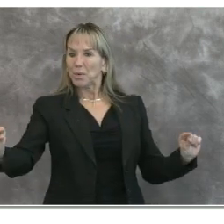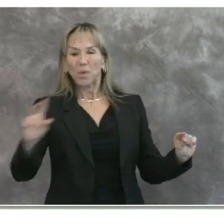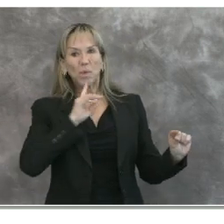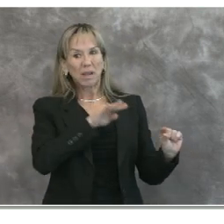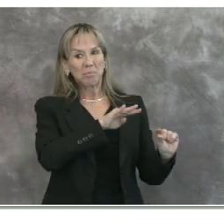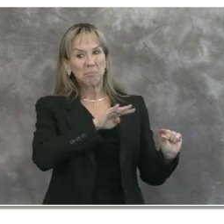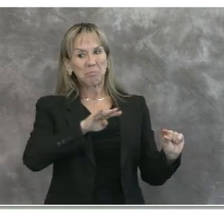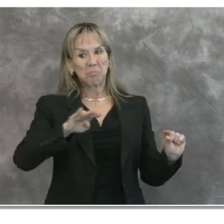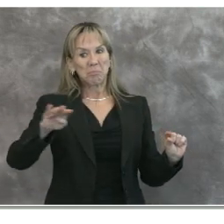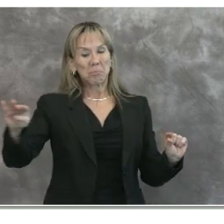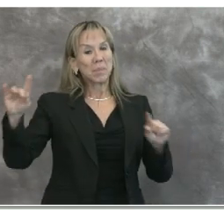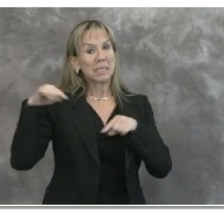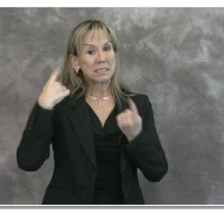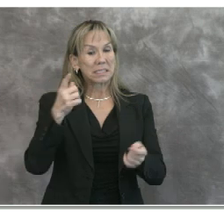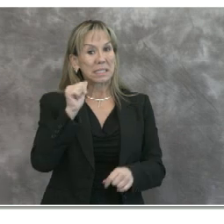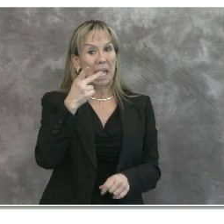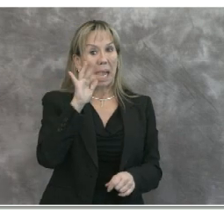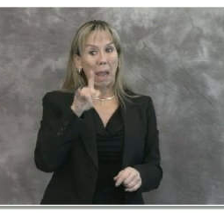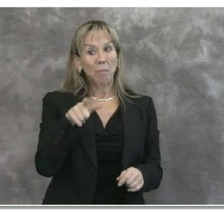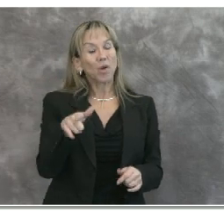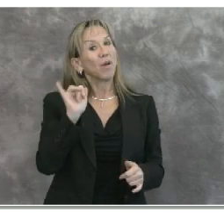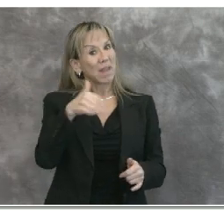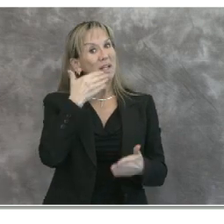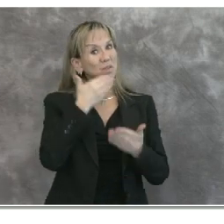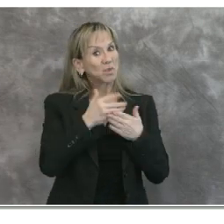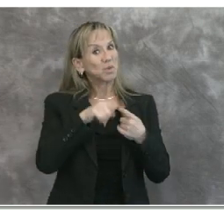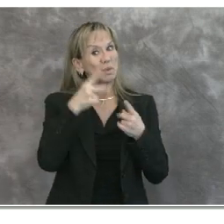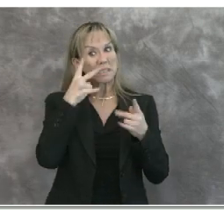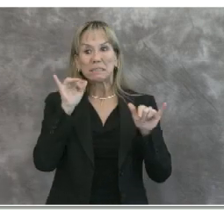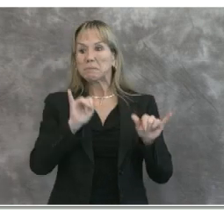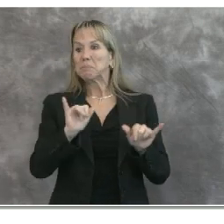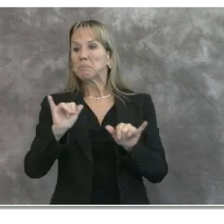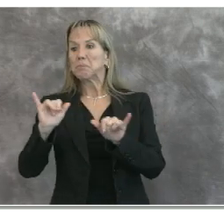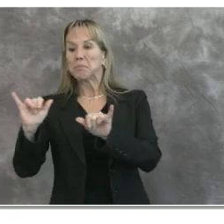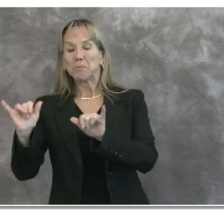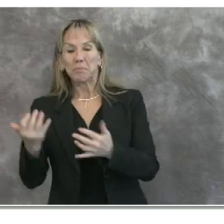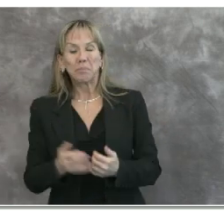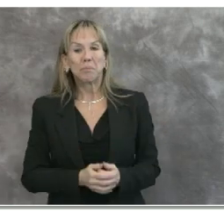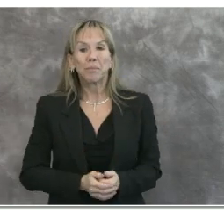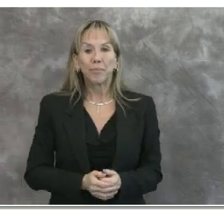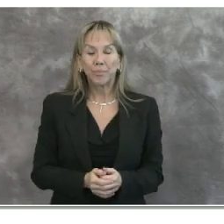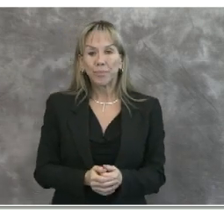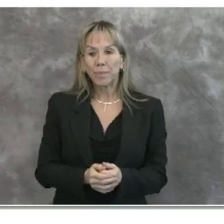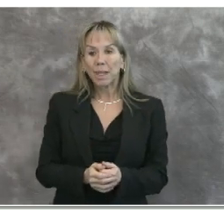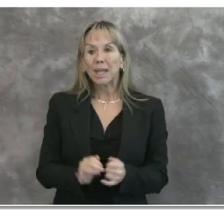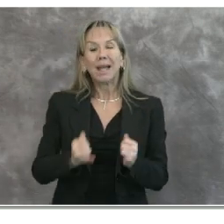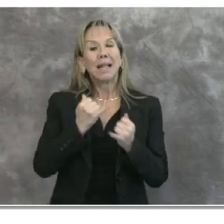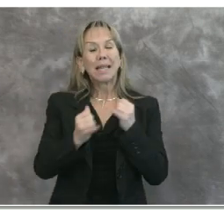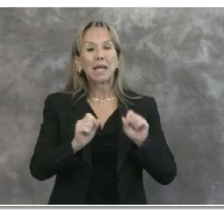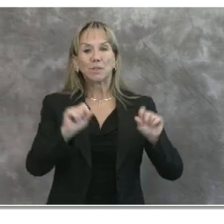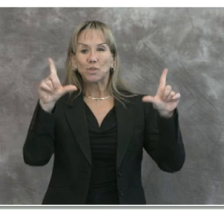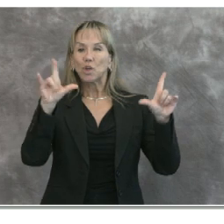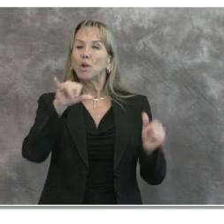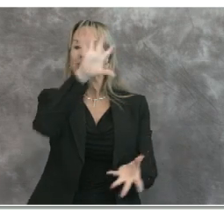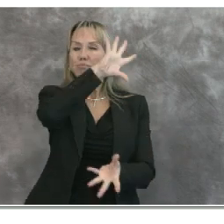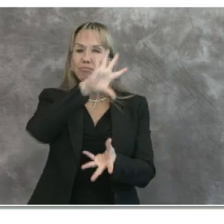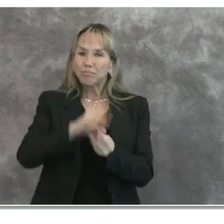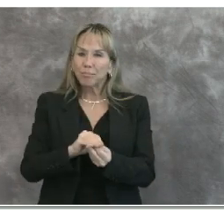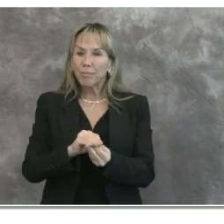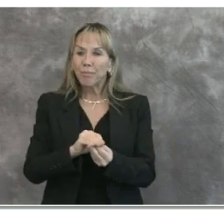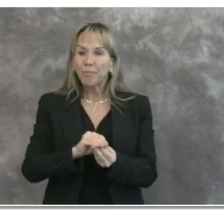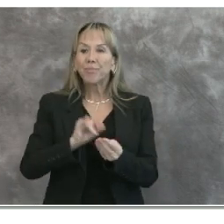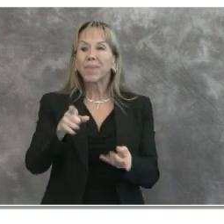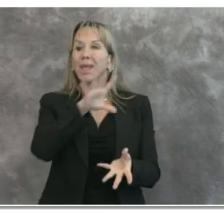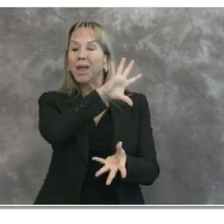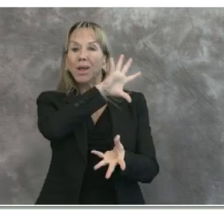April, and that is an encouraging trend, an encouraging sign. The last chart has the cumulative totals, which again